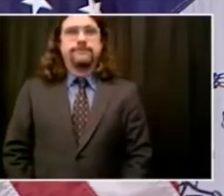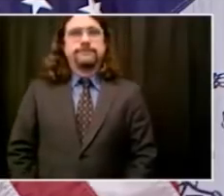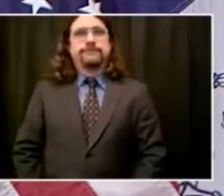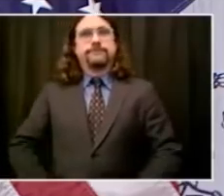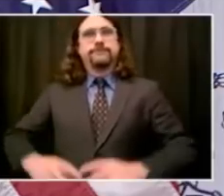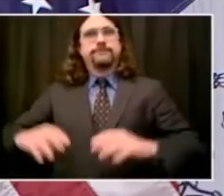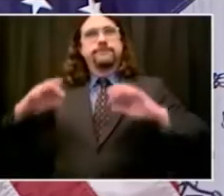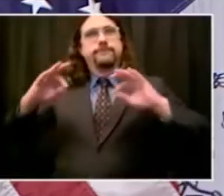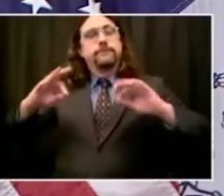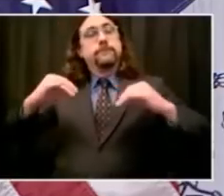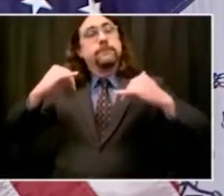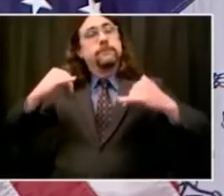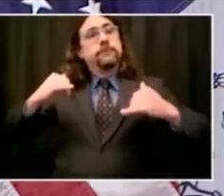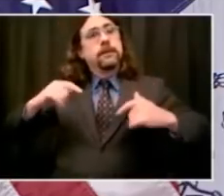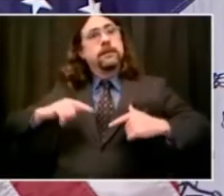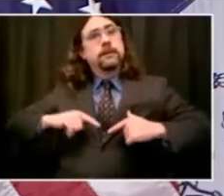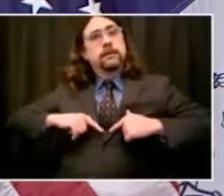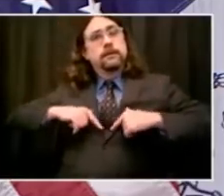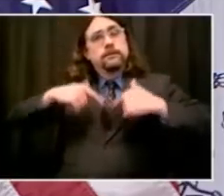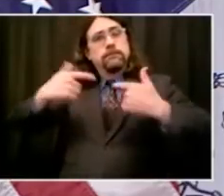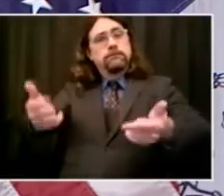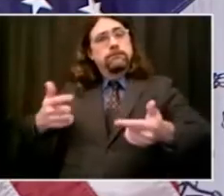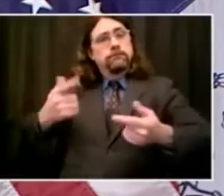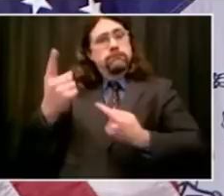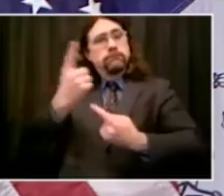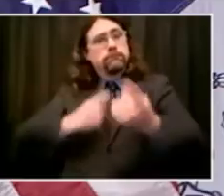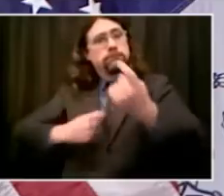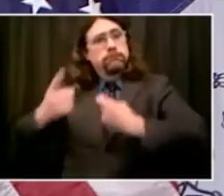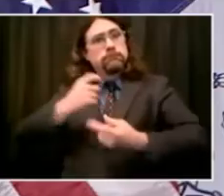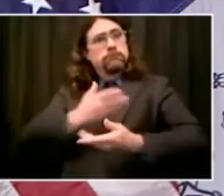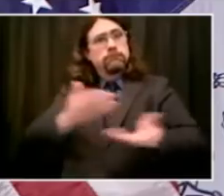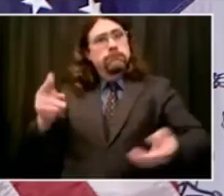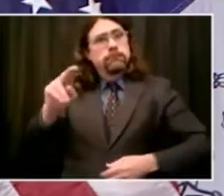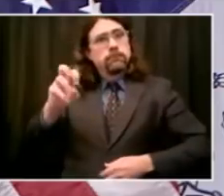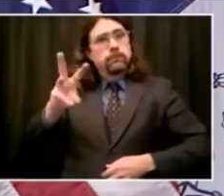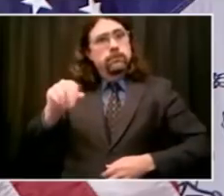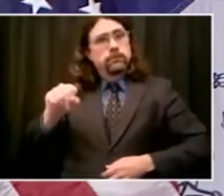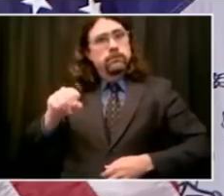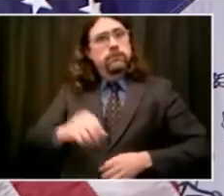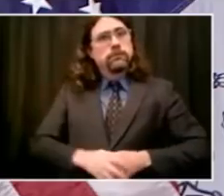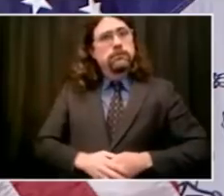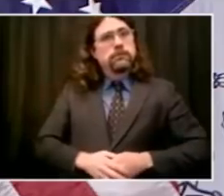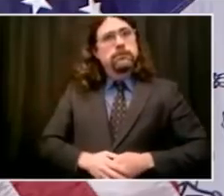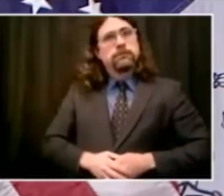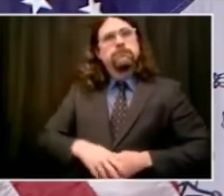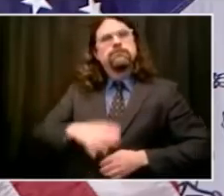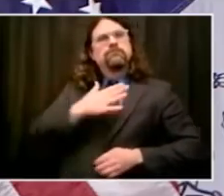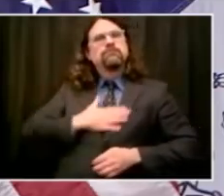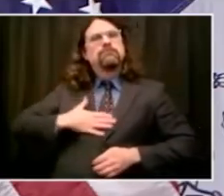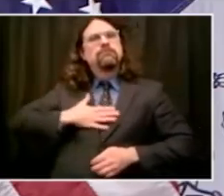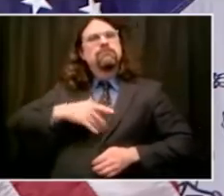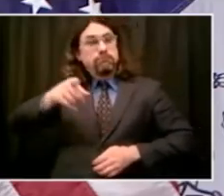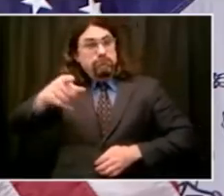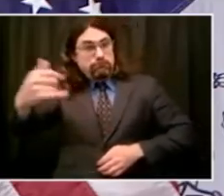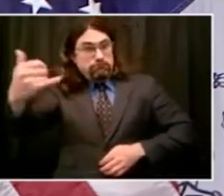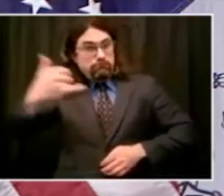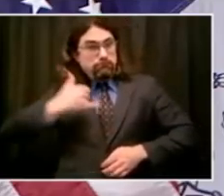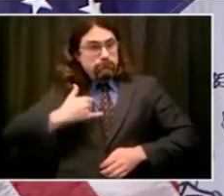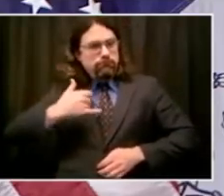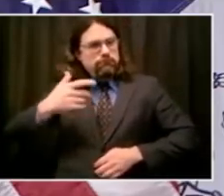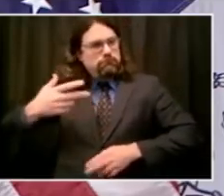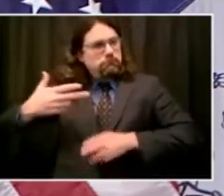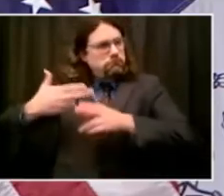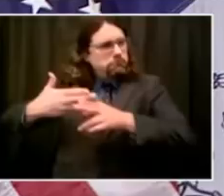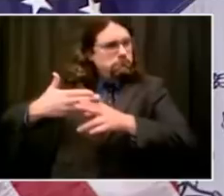media. Please let me know the name and outlet of each journalist. Hi all, just a reminder that we